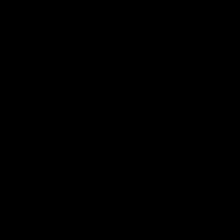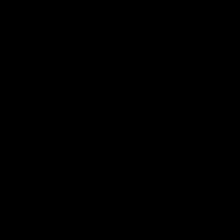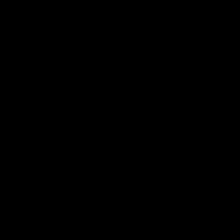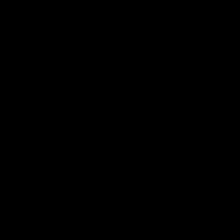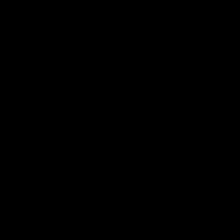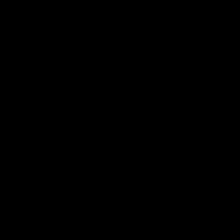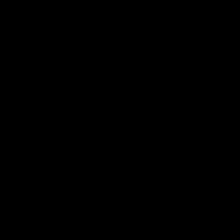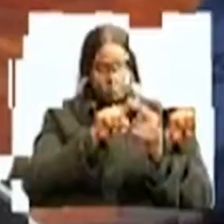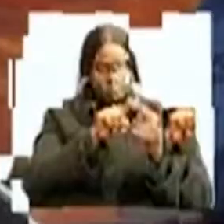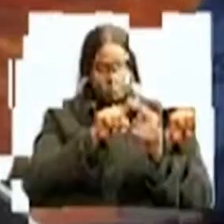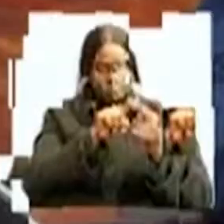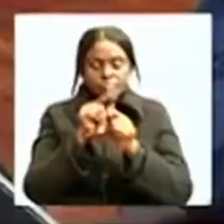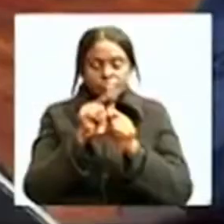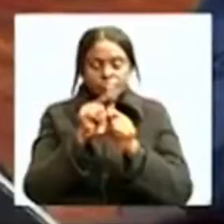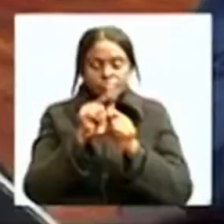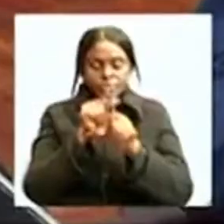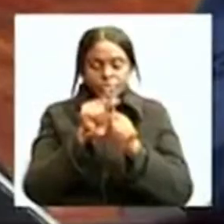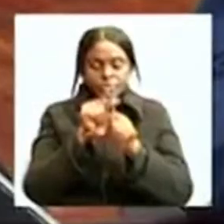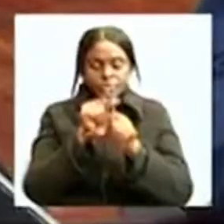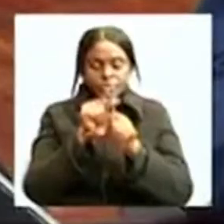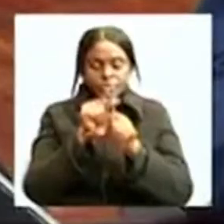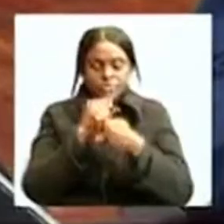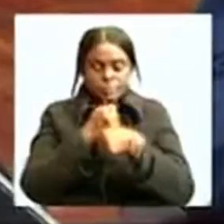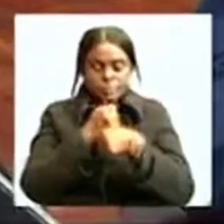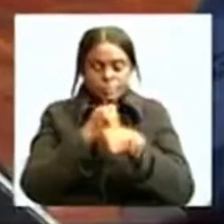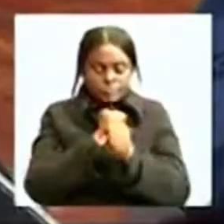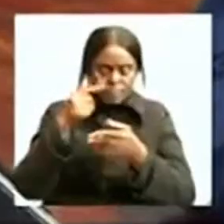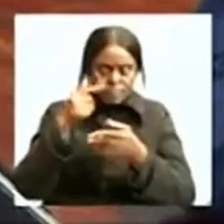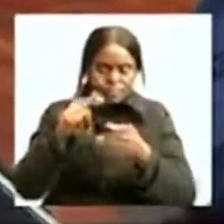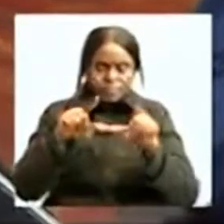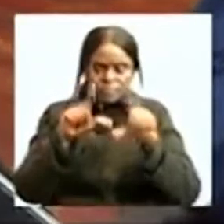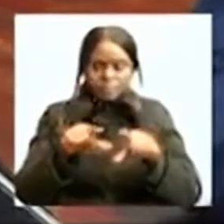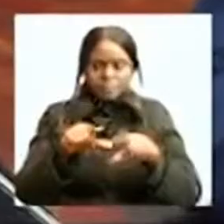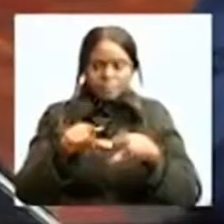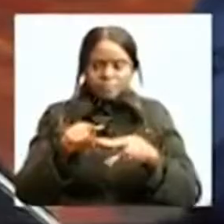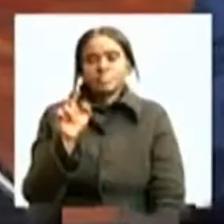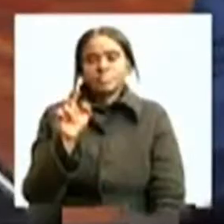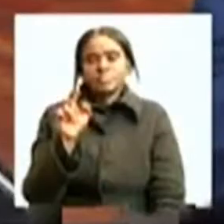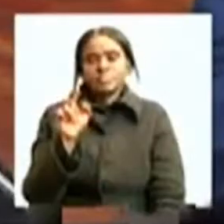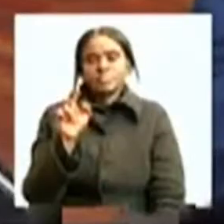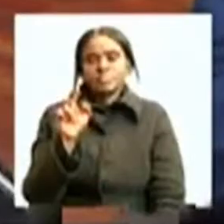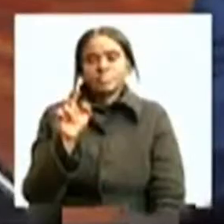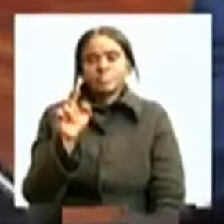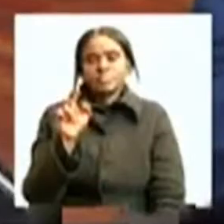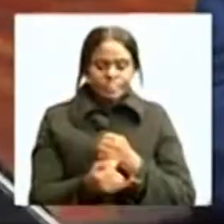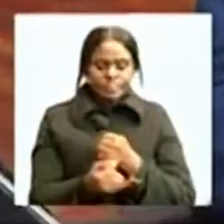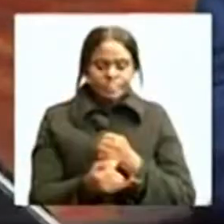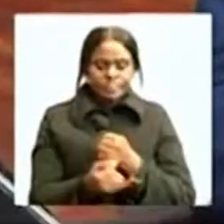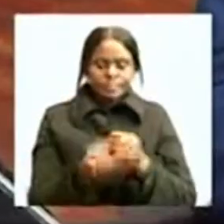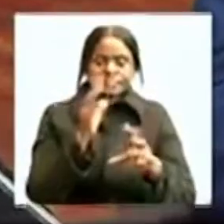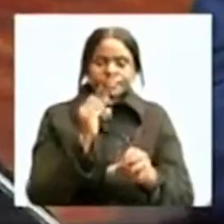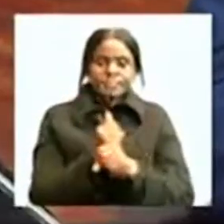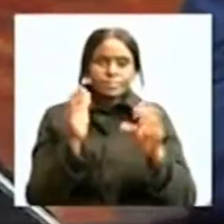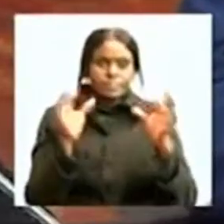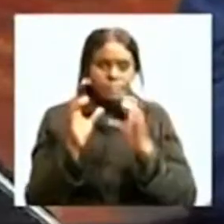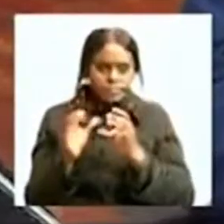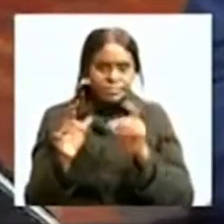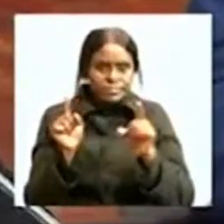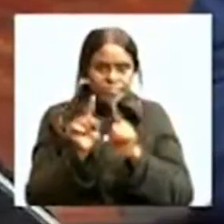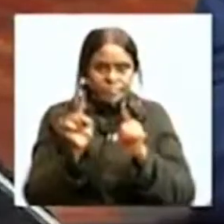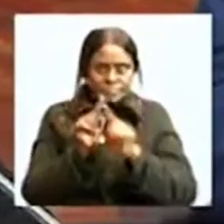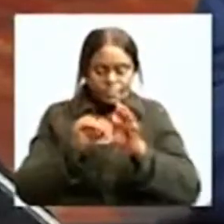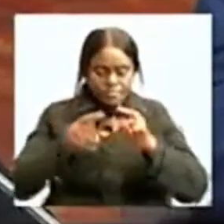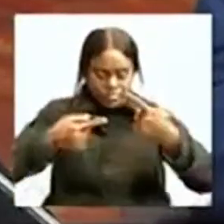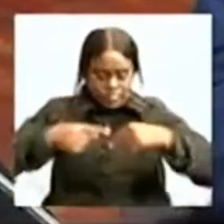selected authorities, thereby streamlining all value projects. Introduction of receiving committees in the